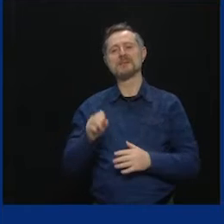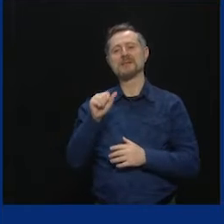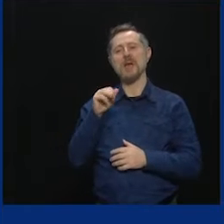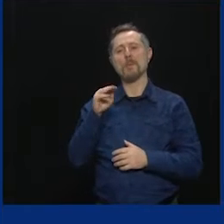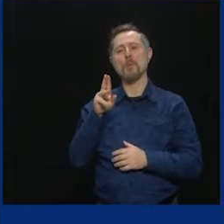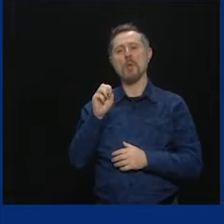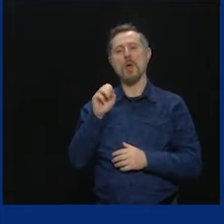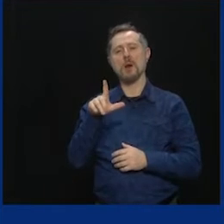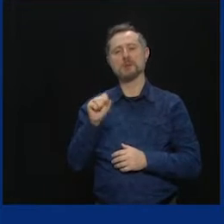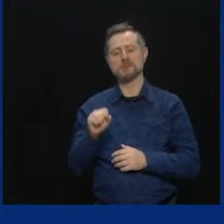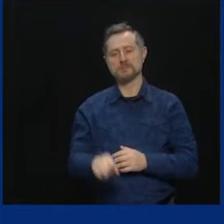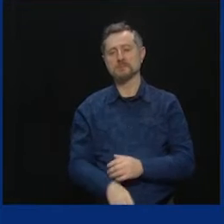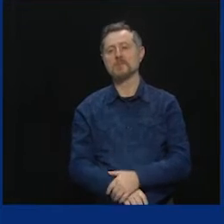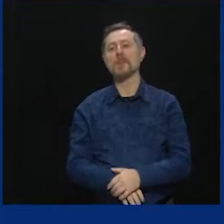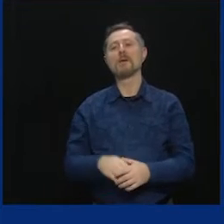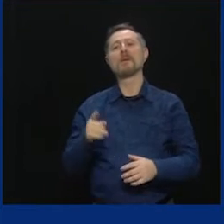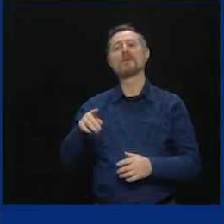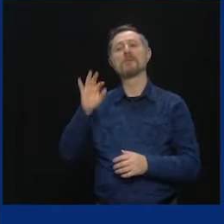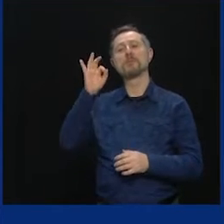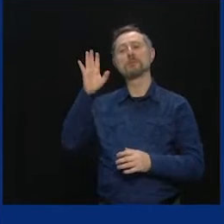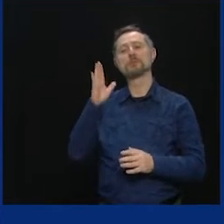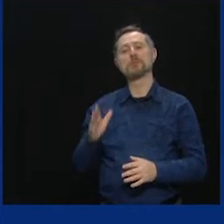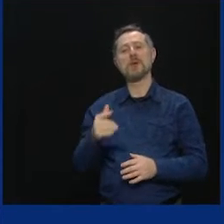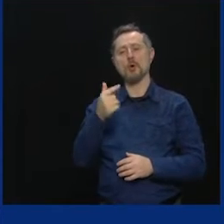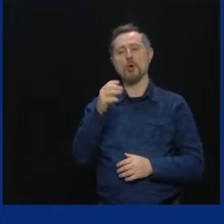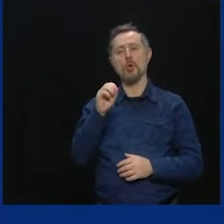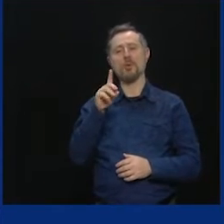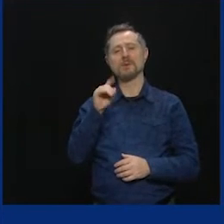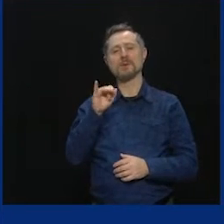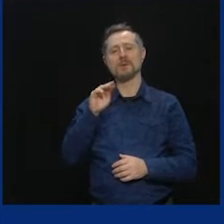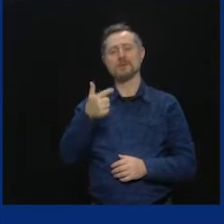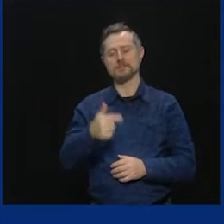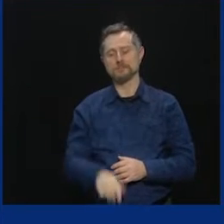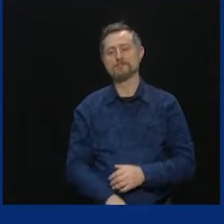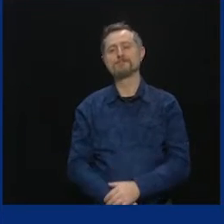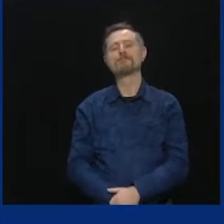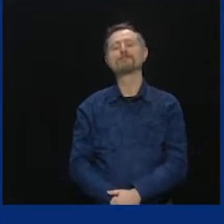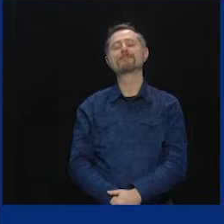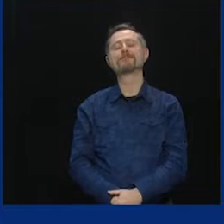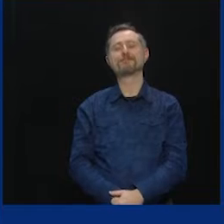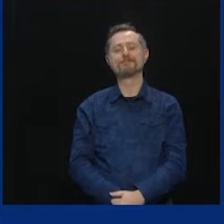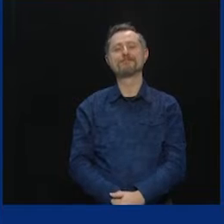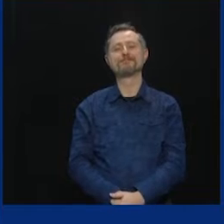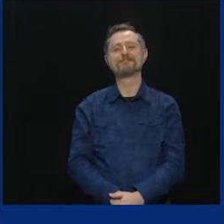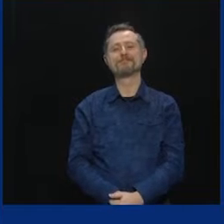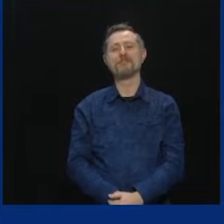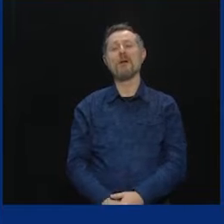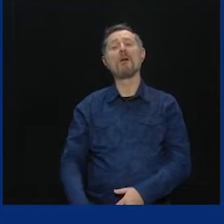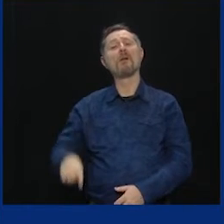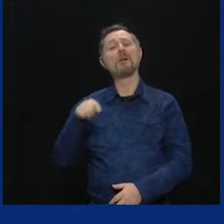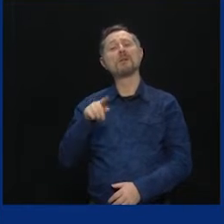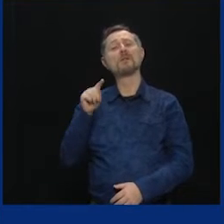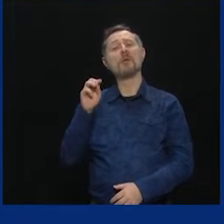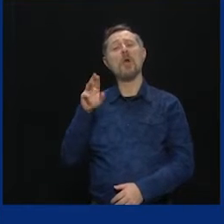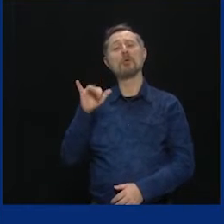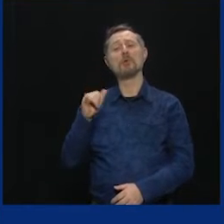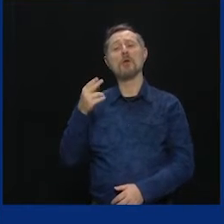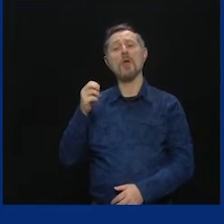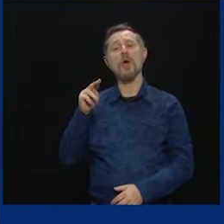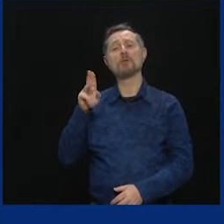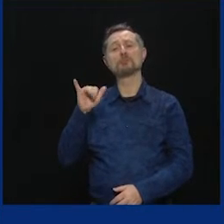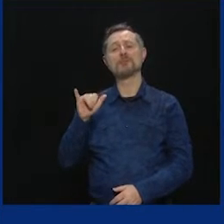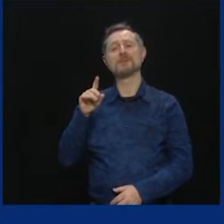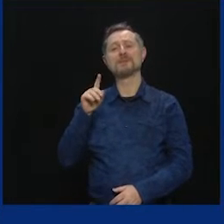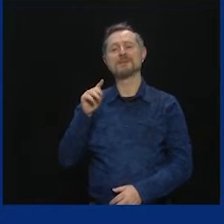Pastor Jay Gooding from Jacobi Medical Center, Henry Terry, the Outreach Supervisor for